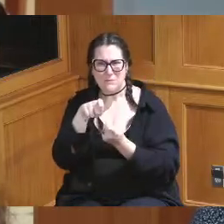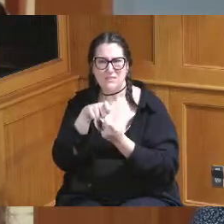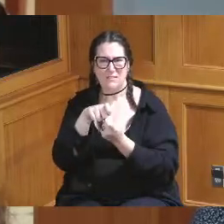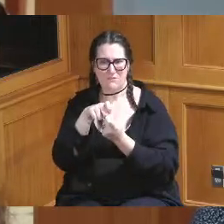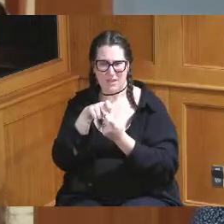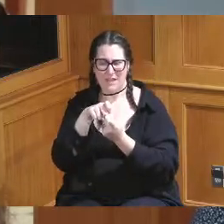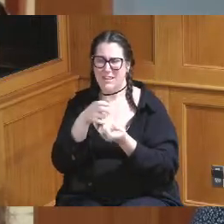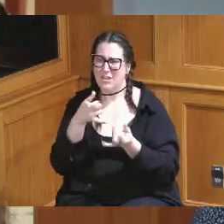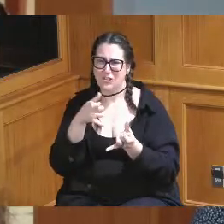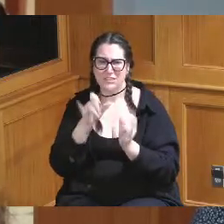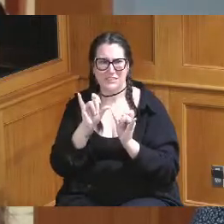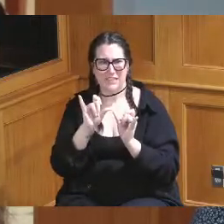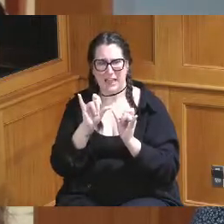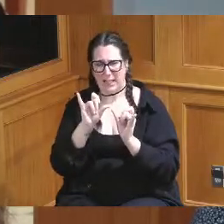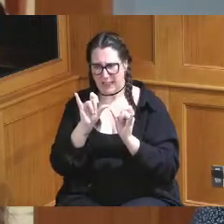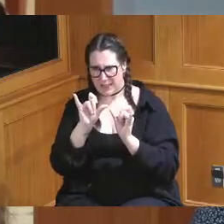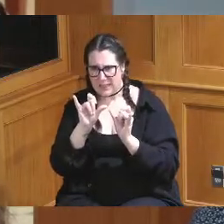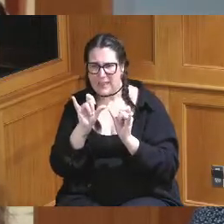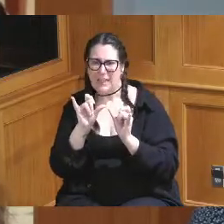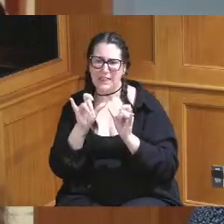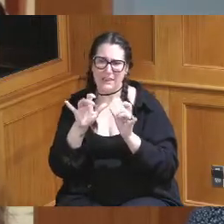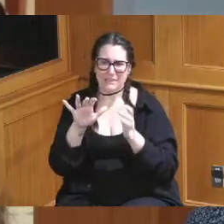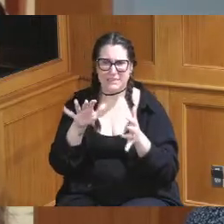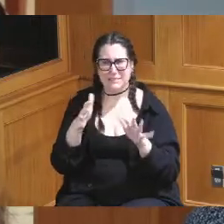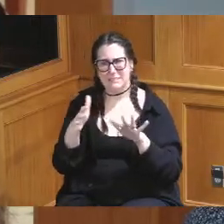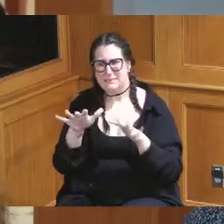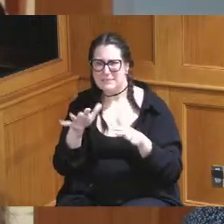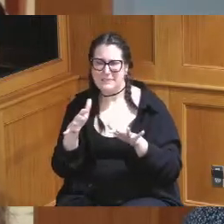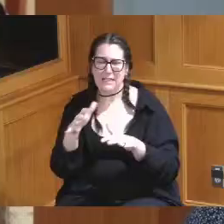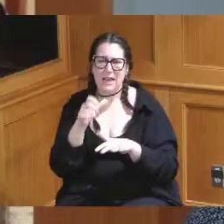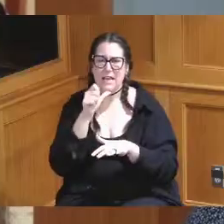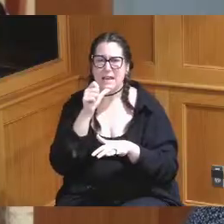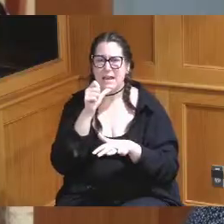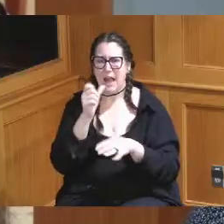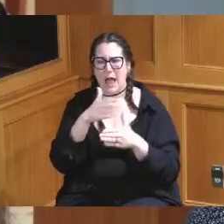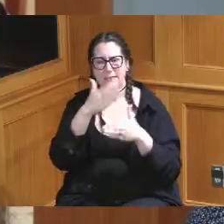are still in limbo a little bit, I guess, as far as the team is